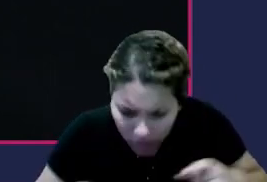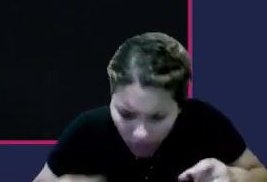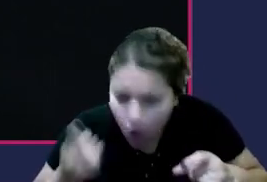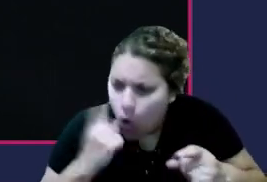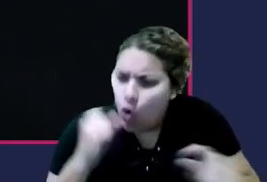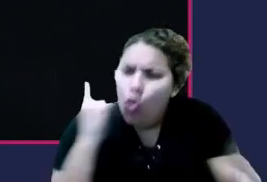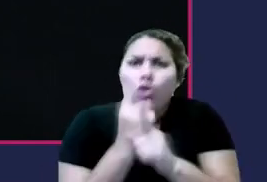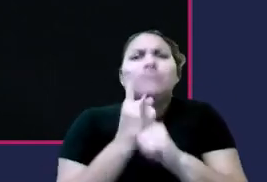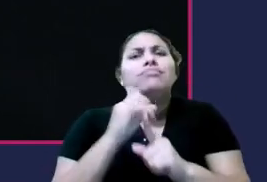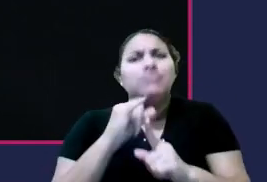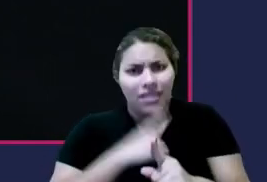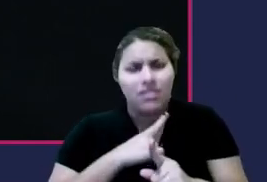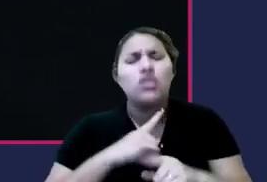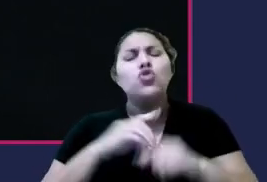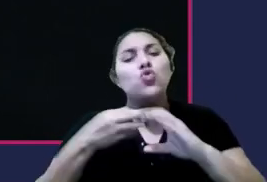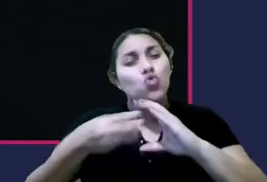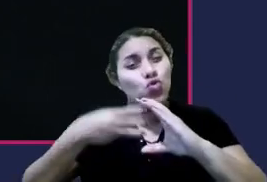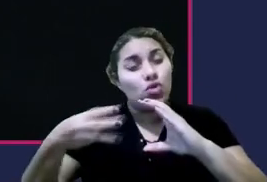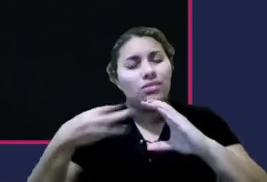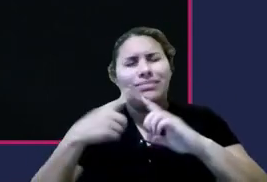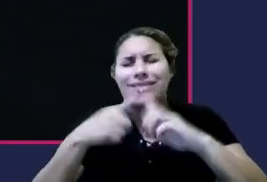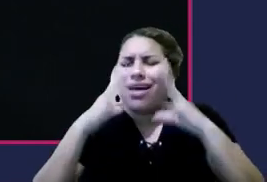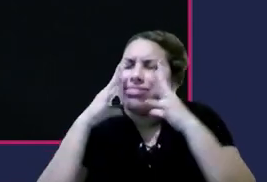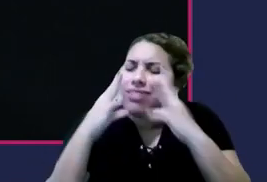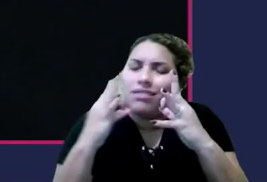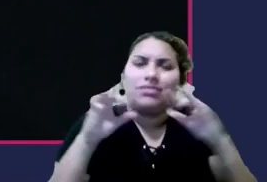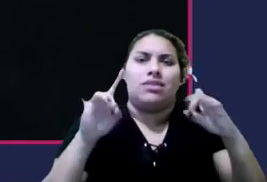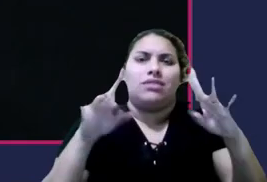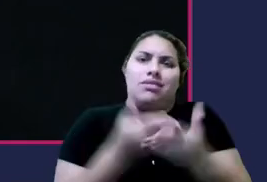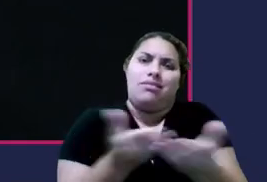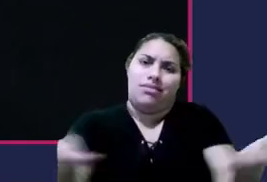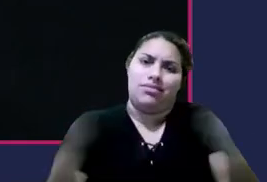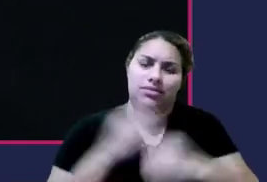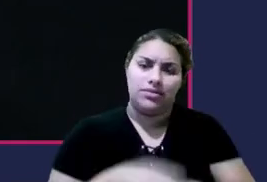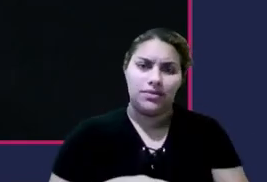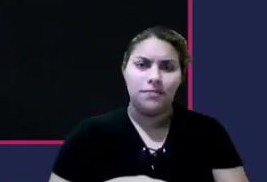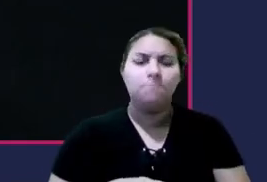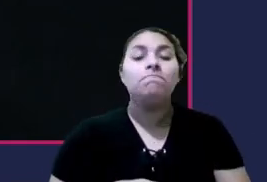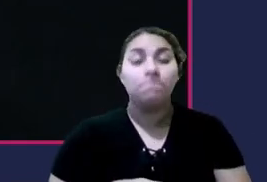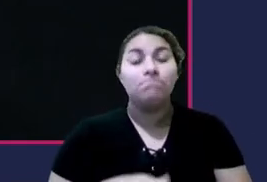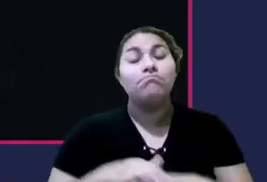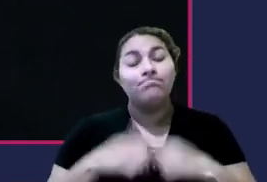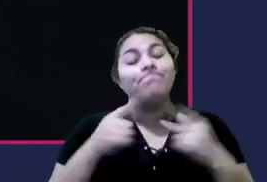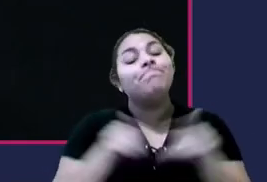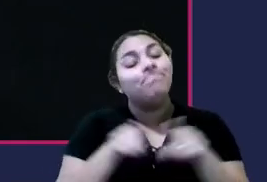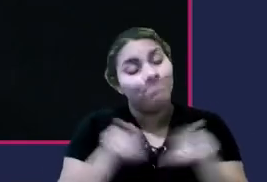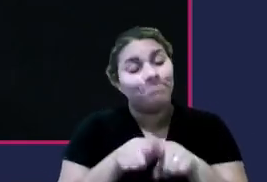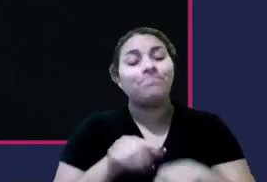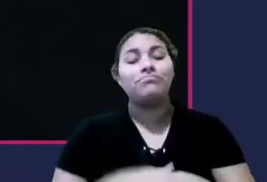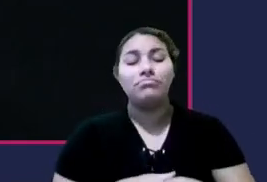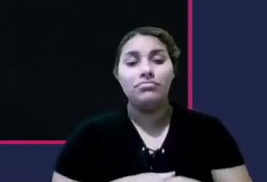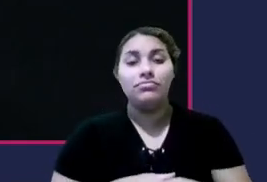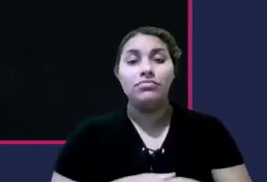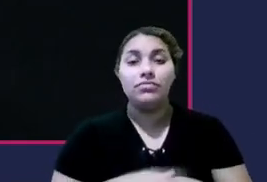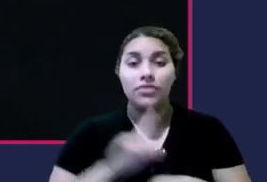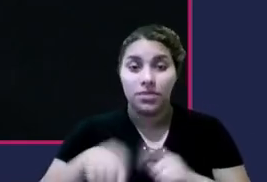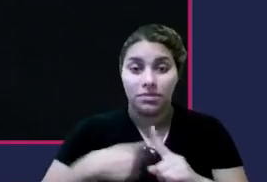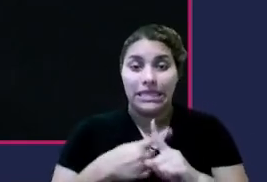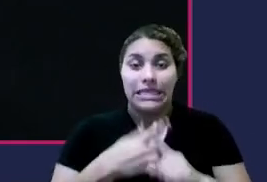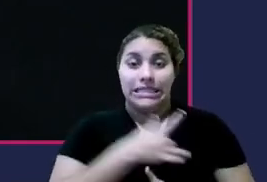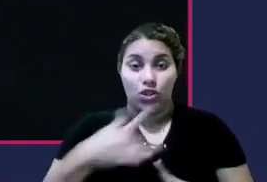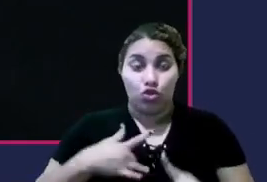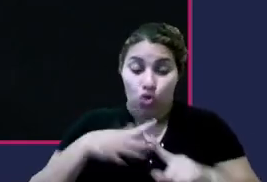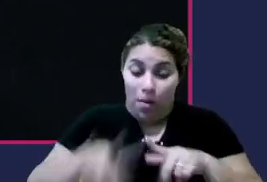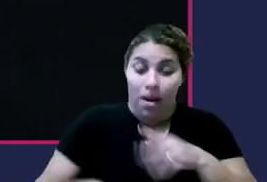We need to pay special attention at that point to people with rare diseases. We